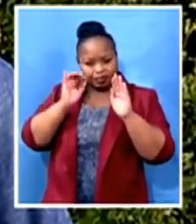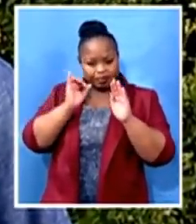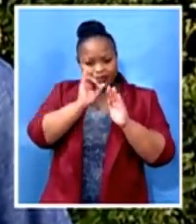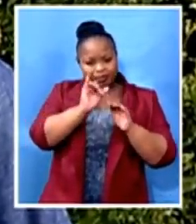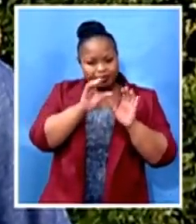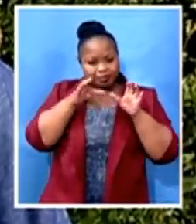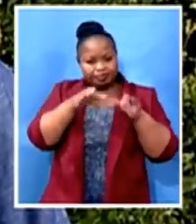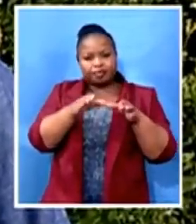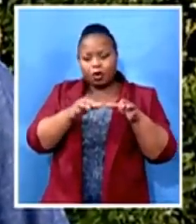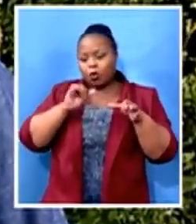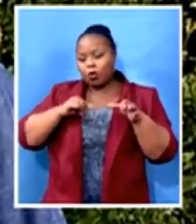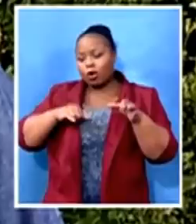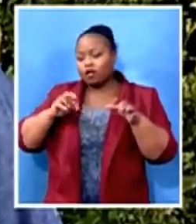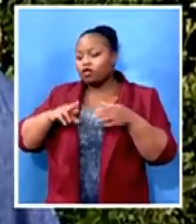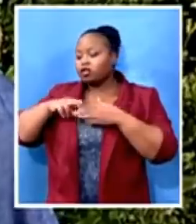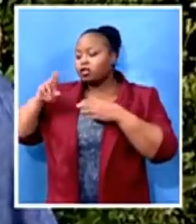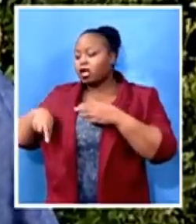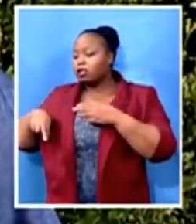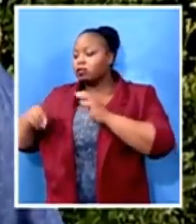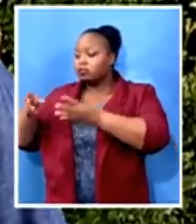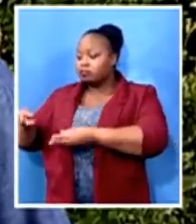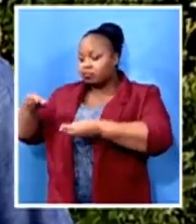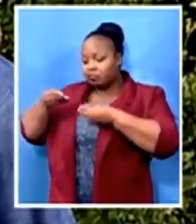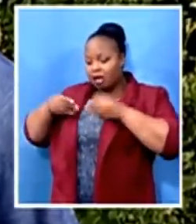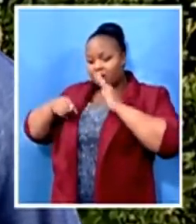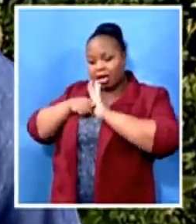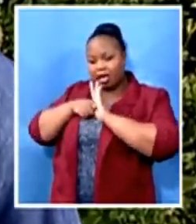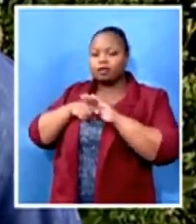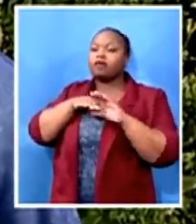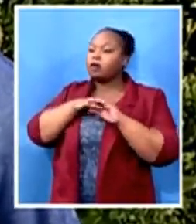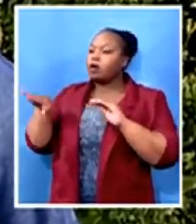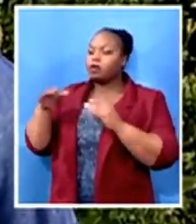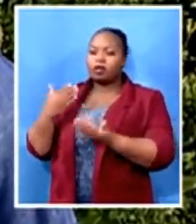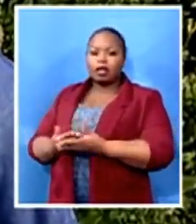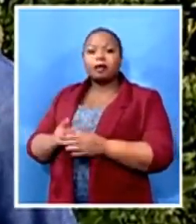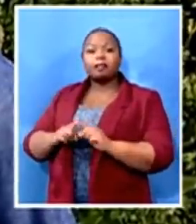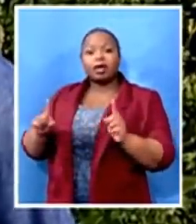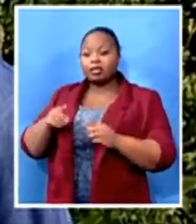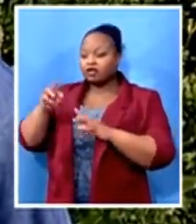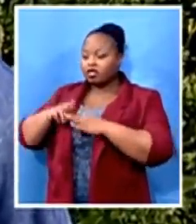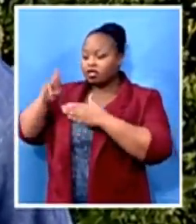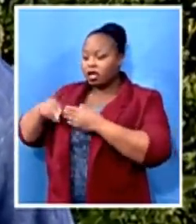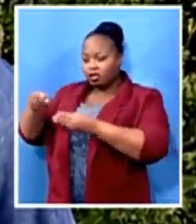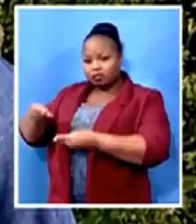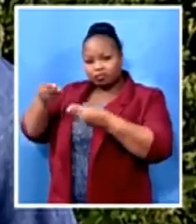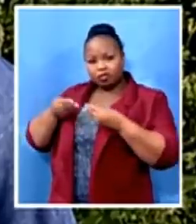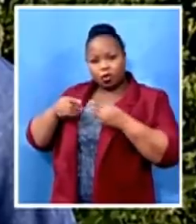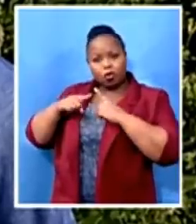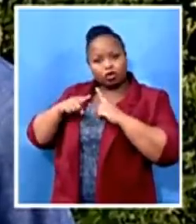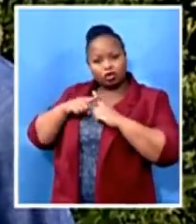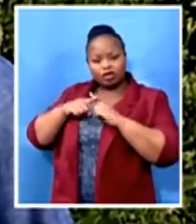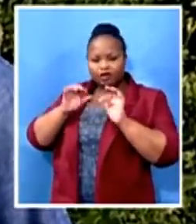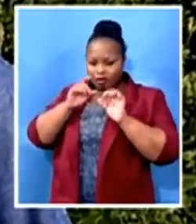negative. If your results are positive, you're definitely going to be isolated. This is where the issue has been, the issue of